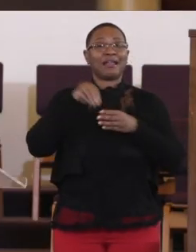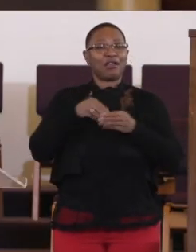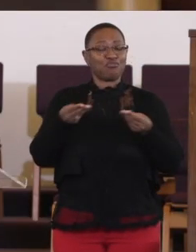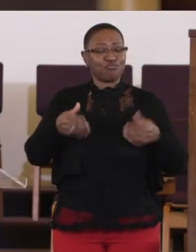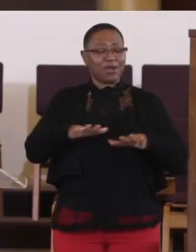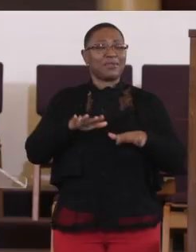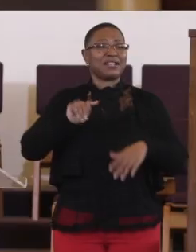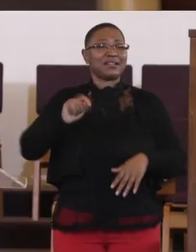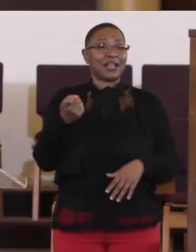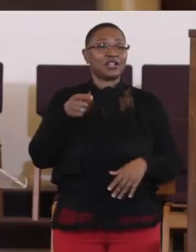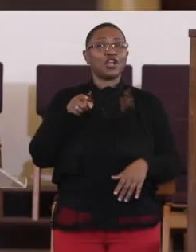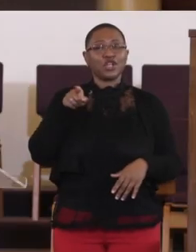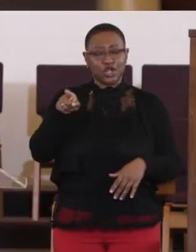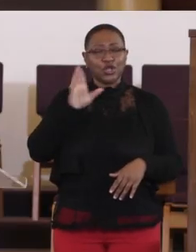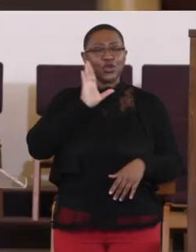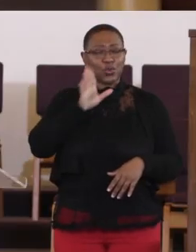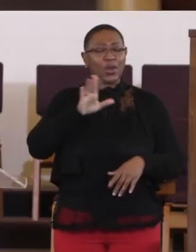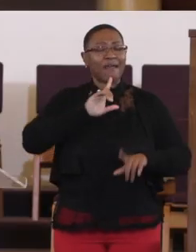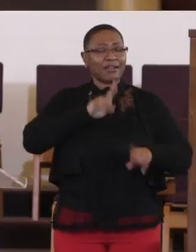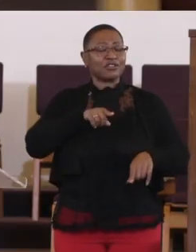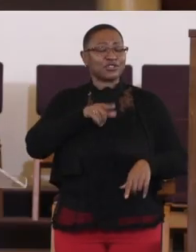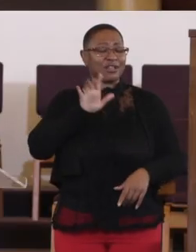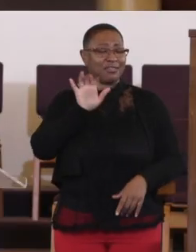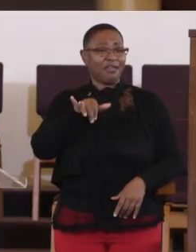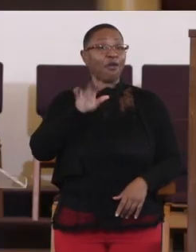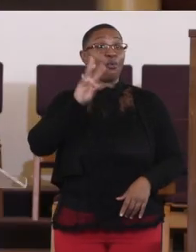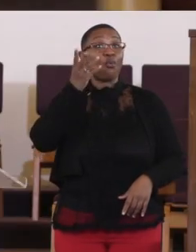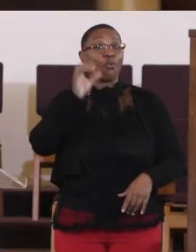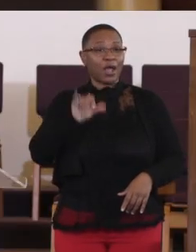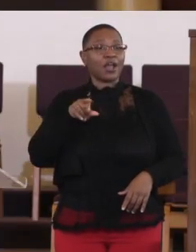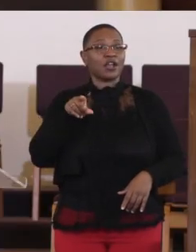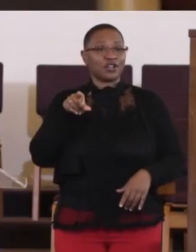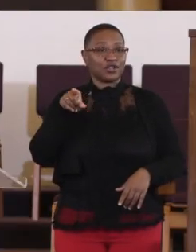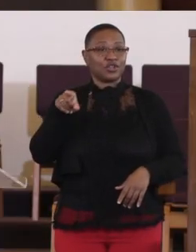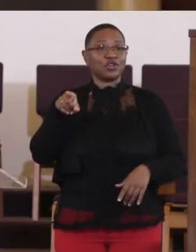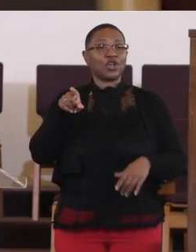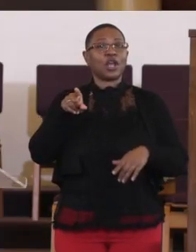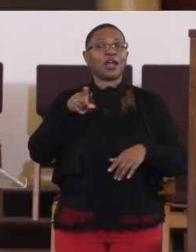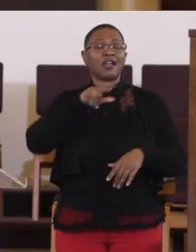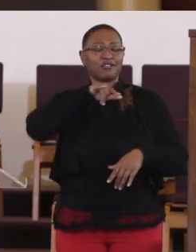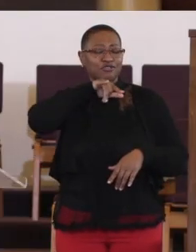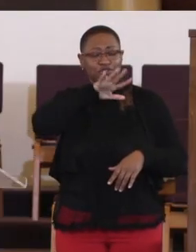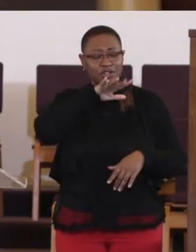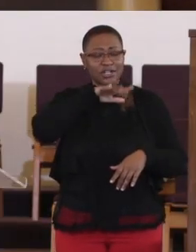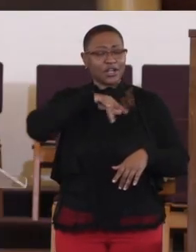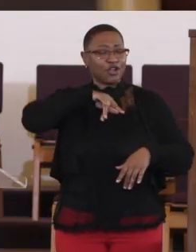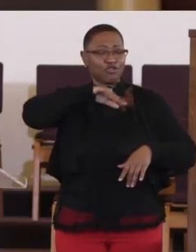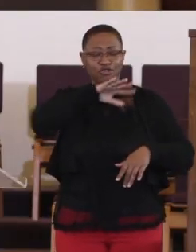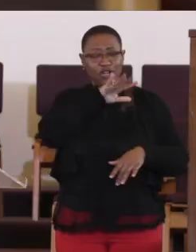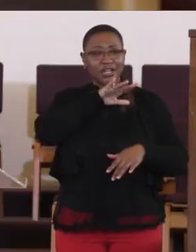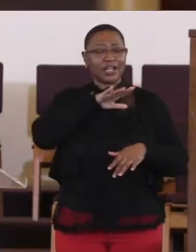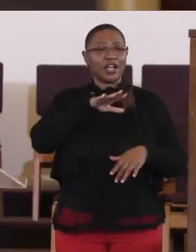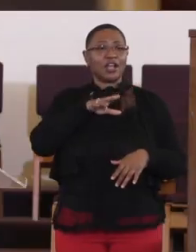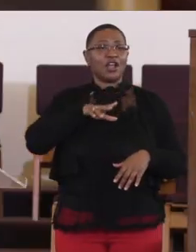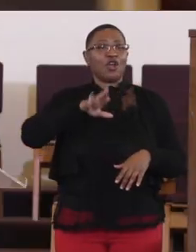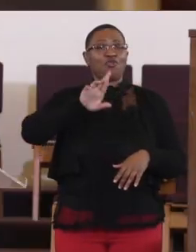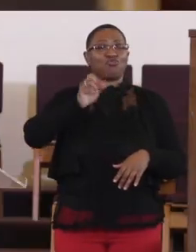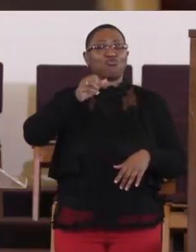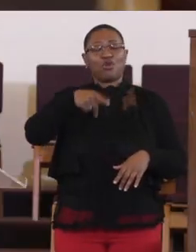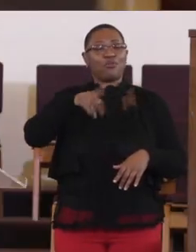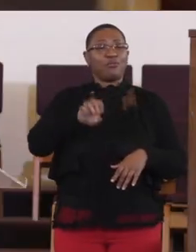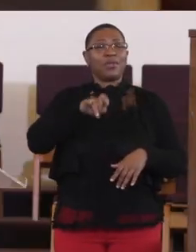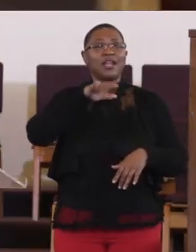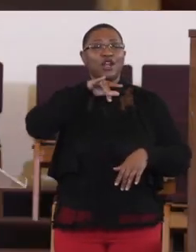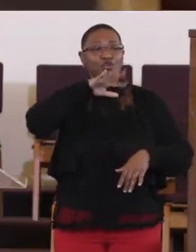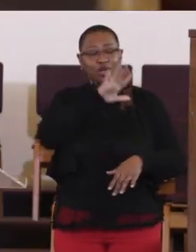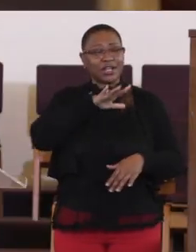tax? You're going to answer to that because you are as crooked as a crooked rope and a crooked